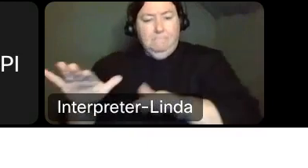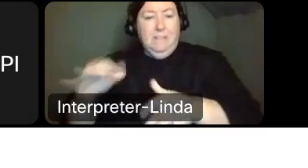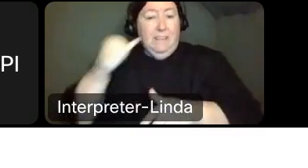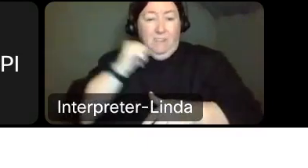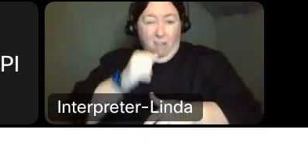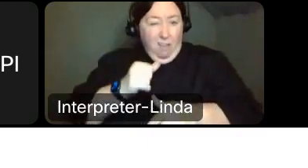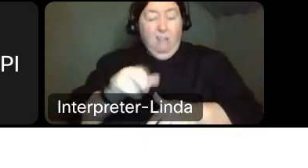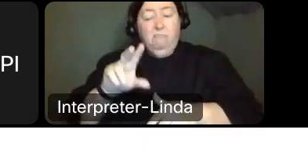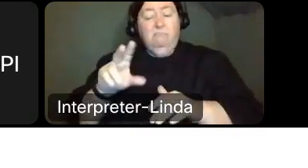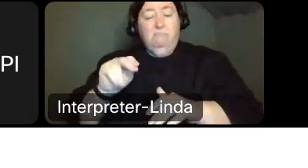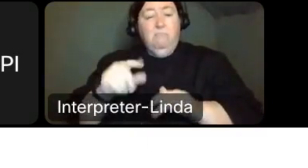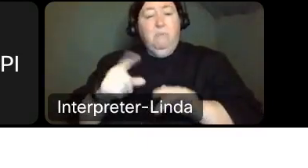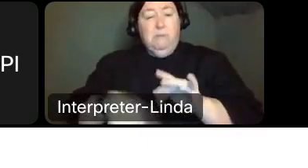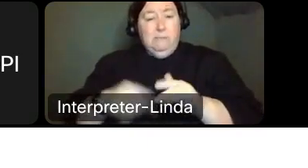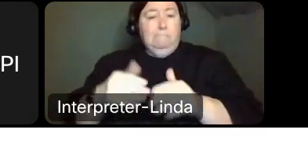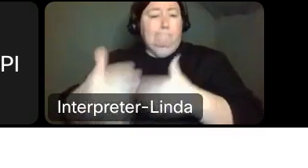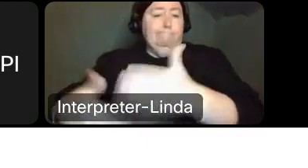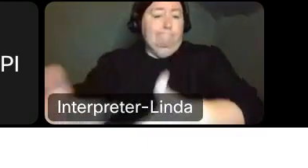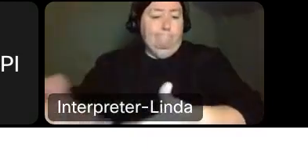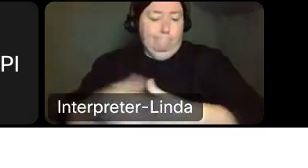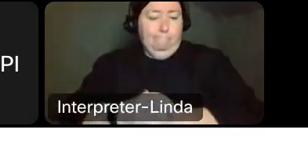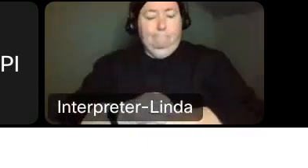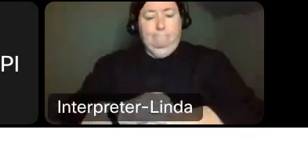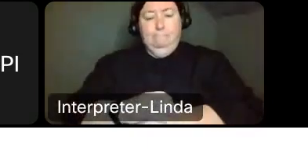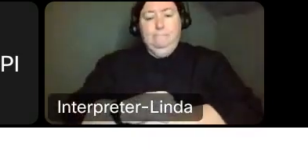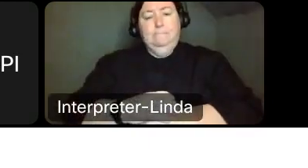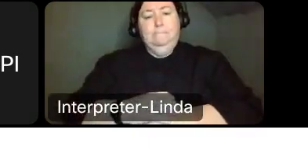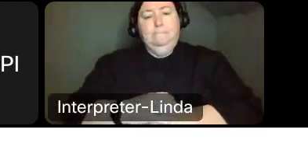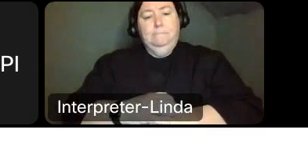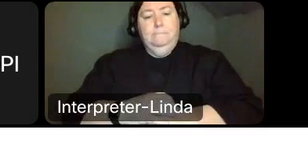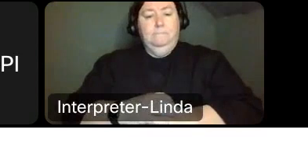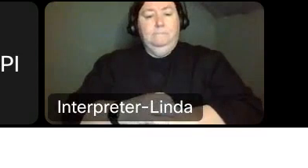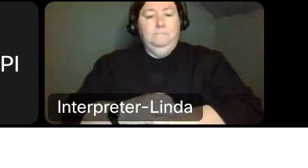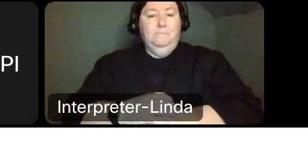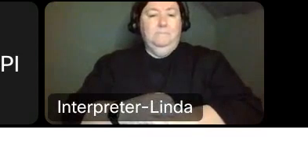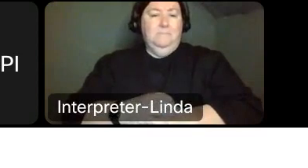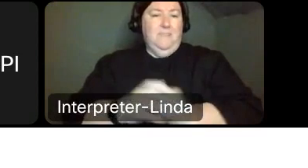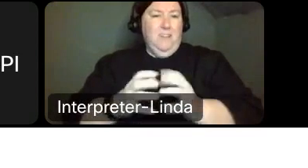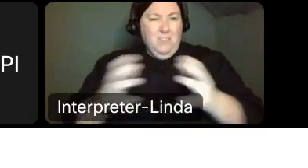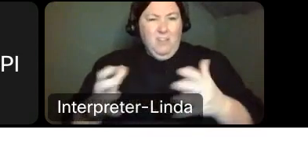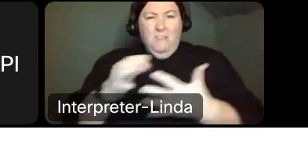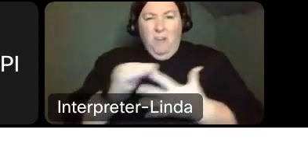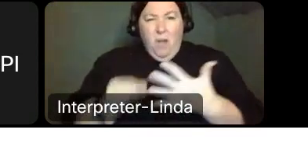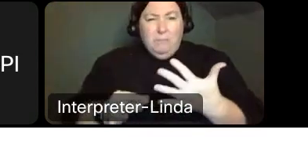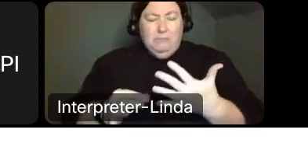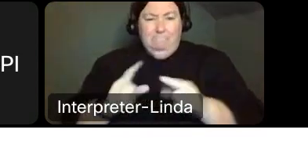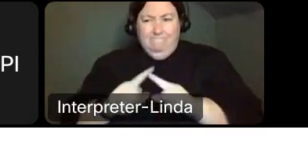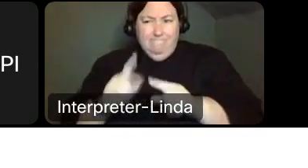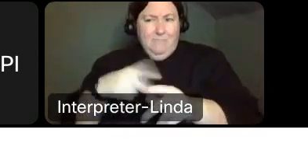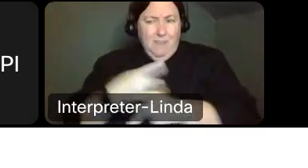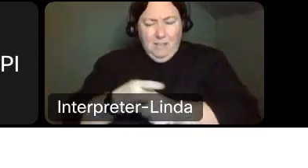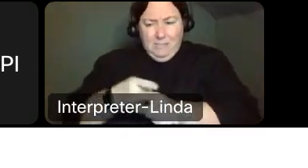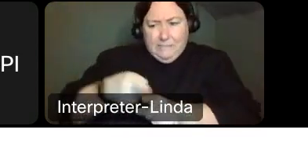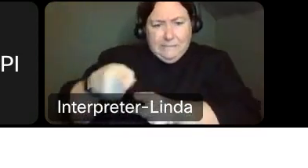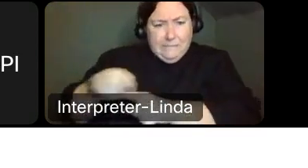the survey, but we don't ask you those questions. So again, there's a lot of options as to what technologies these students use. Again,